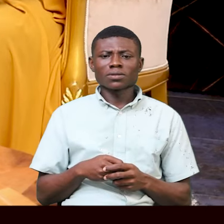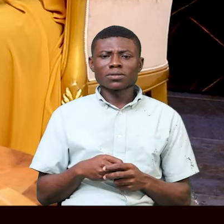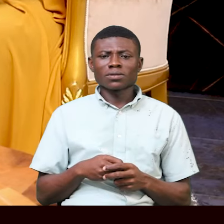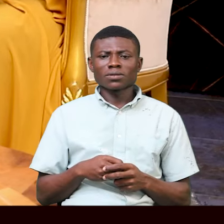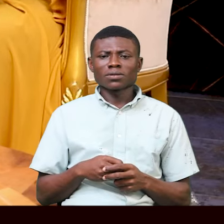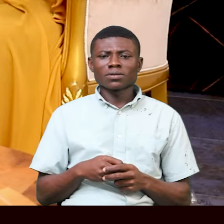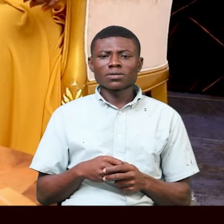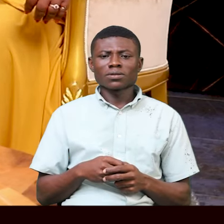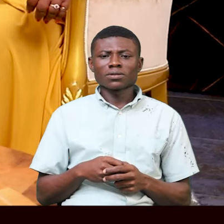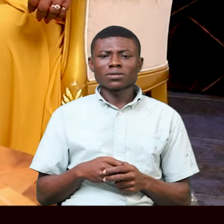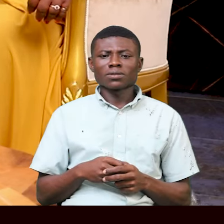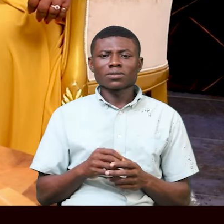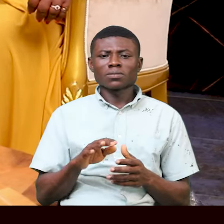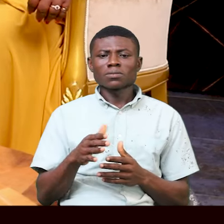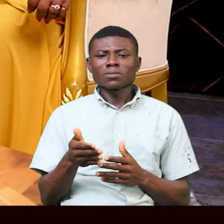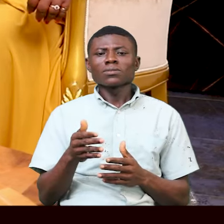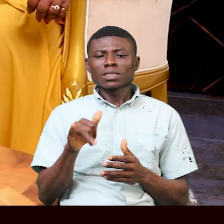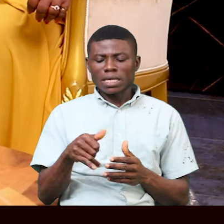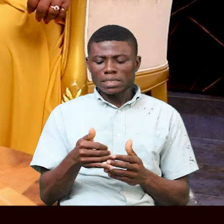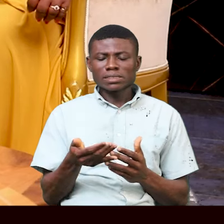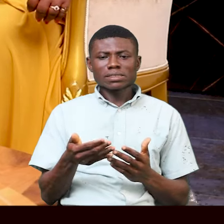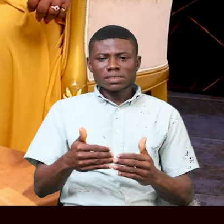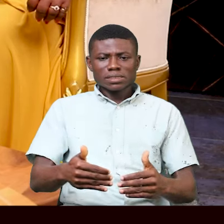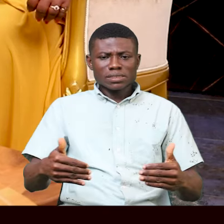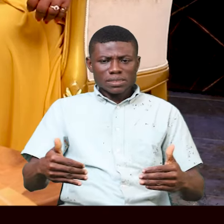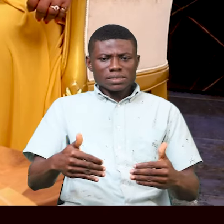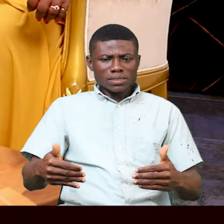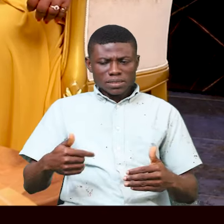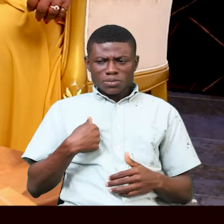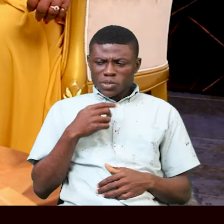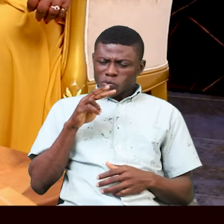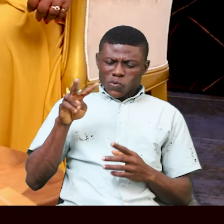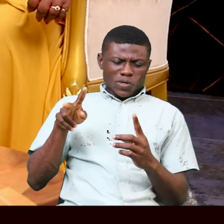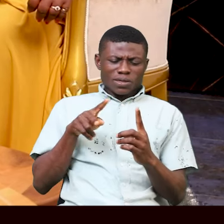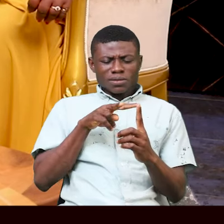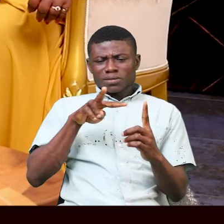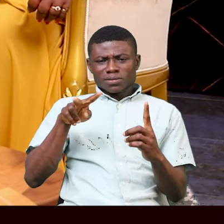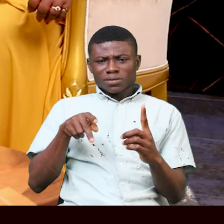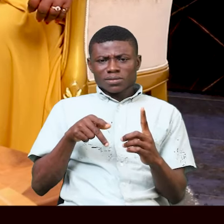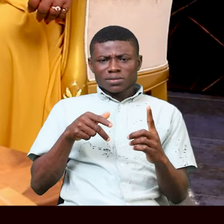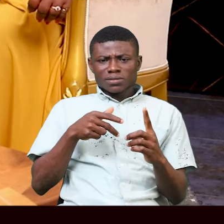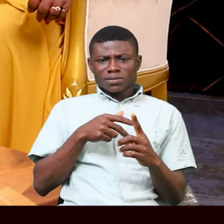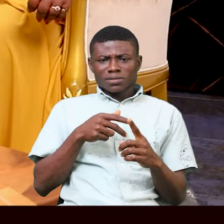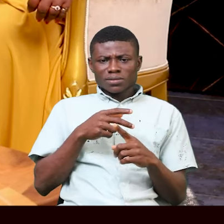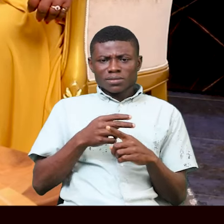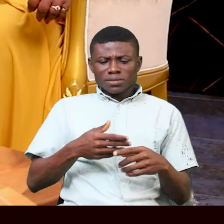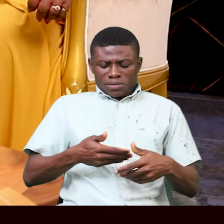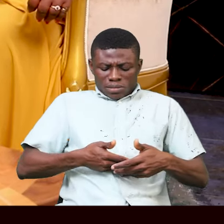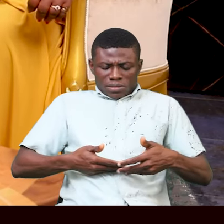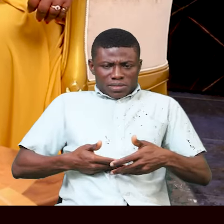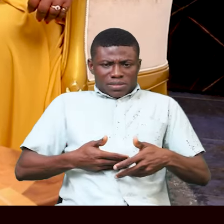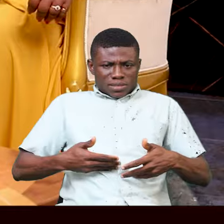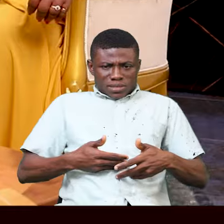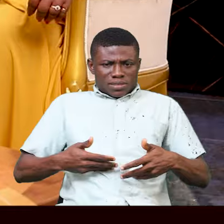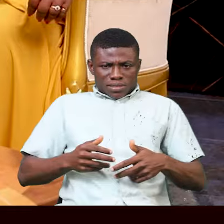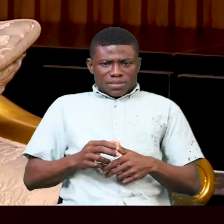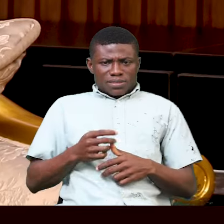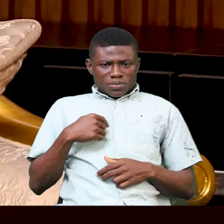Mahado Jesus. Ni abubu adada de daswano. Titiasi. And a top no beka se kota yard ni edi